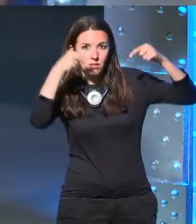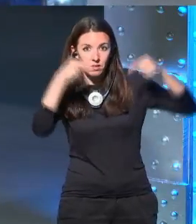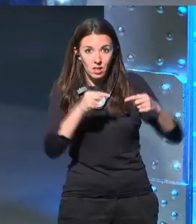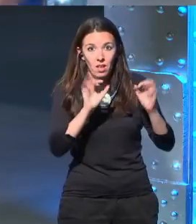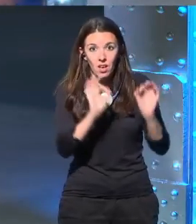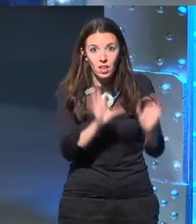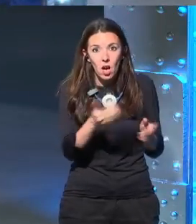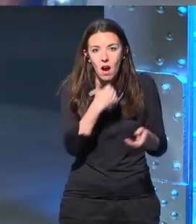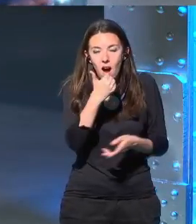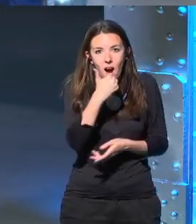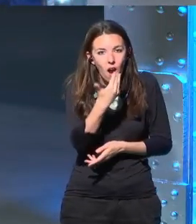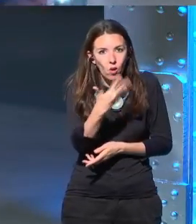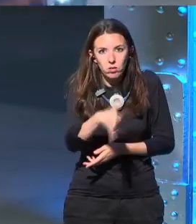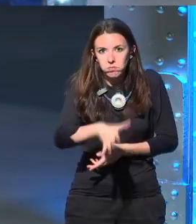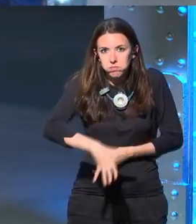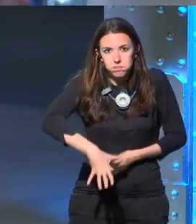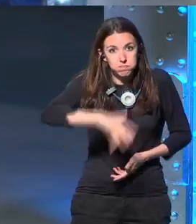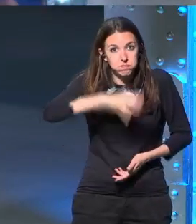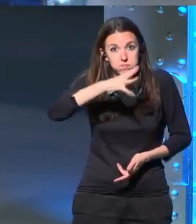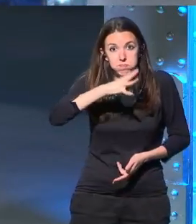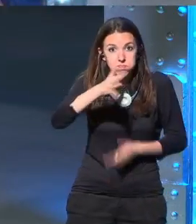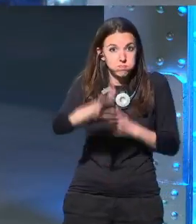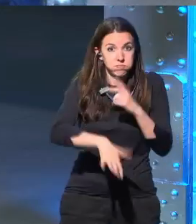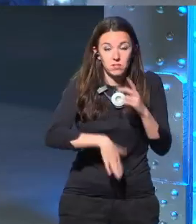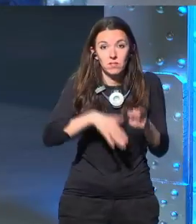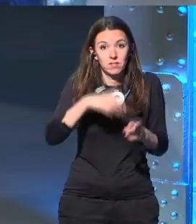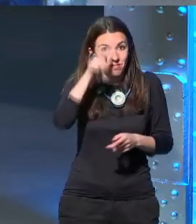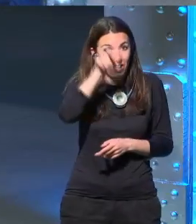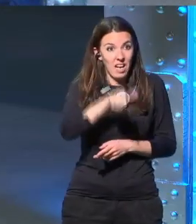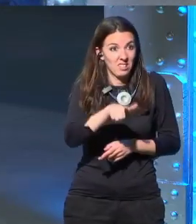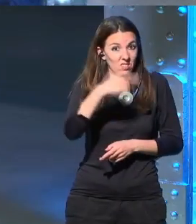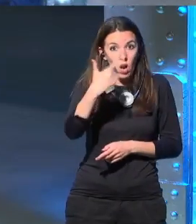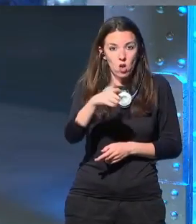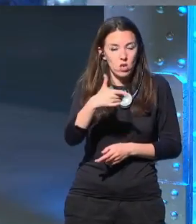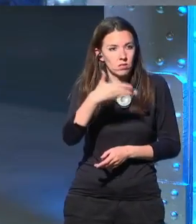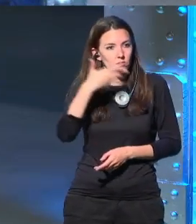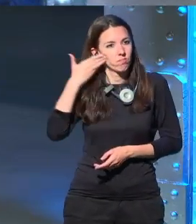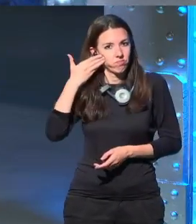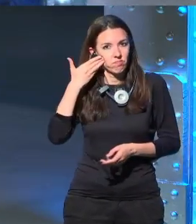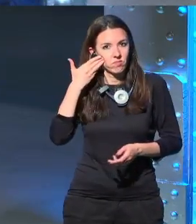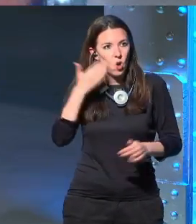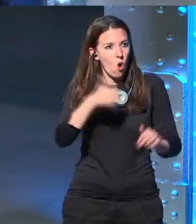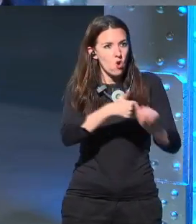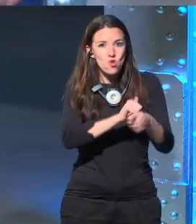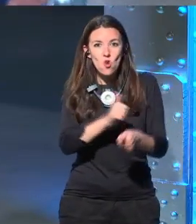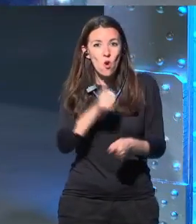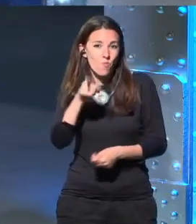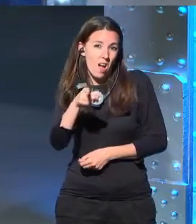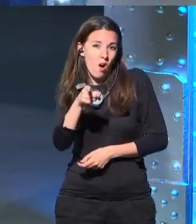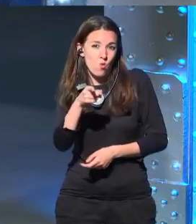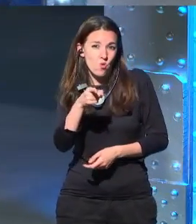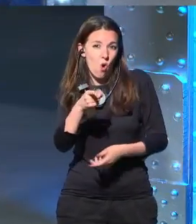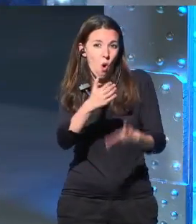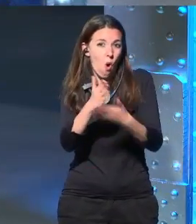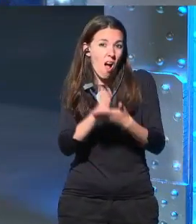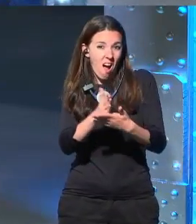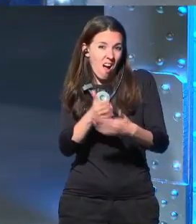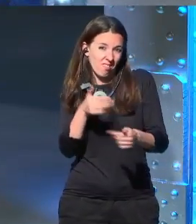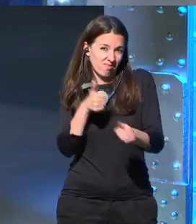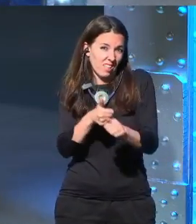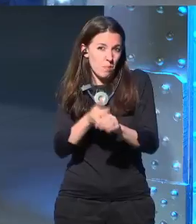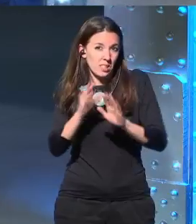copy that one of his students made while he was painting the Mona Lisa. It's a gorgeous painting that the Prado has